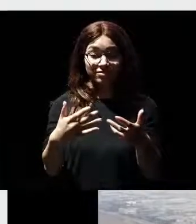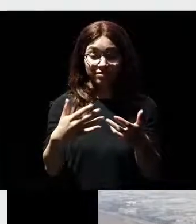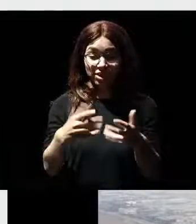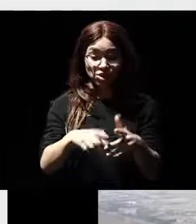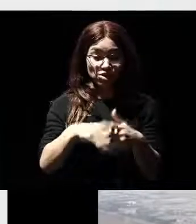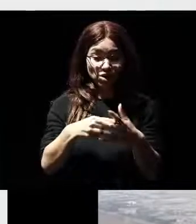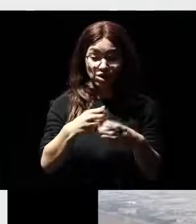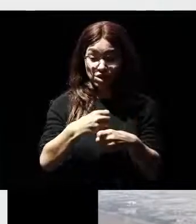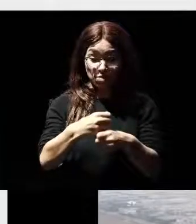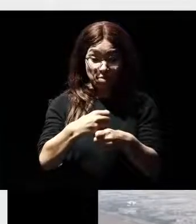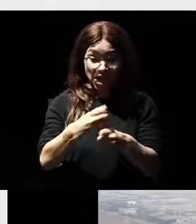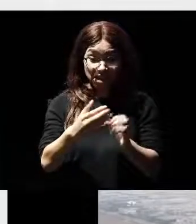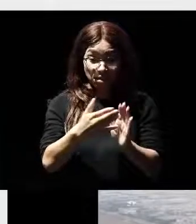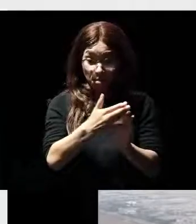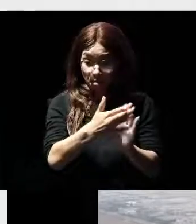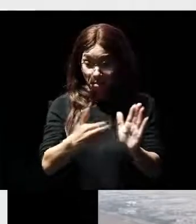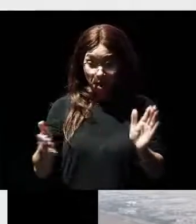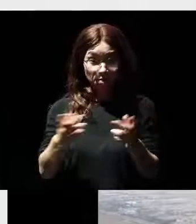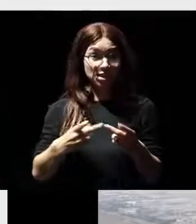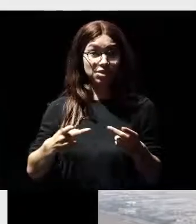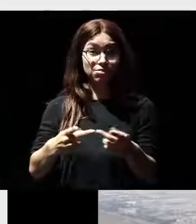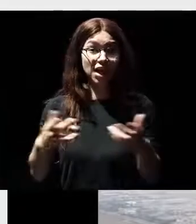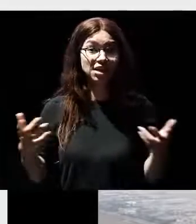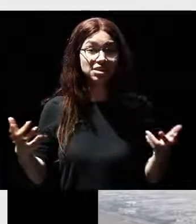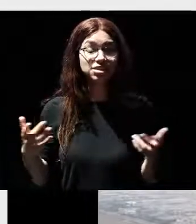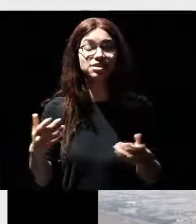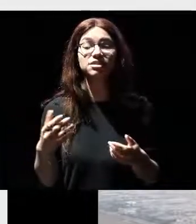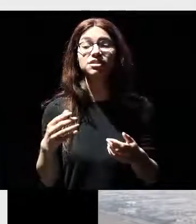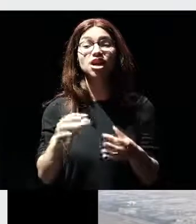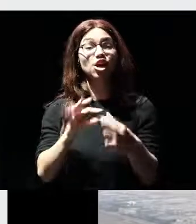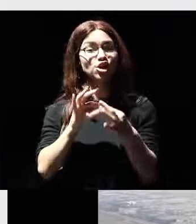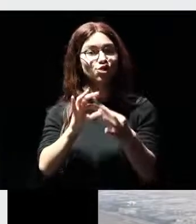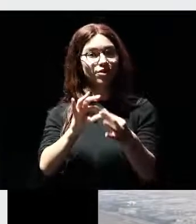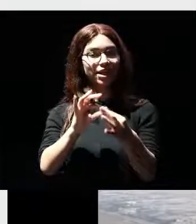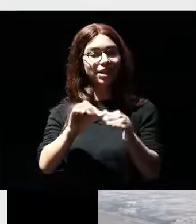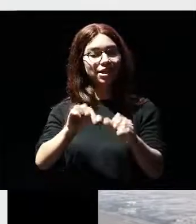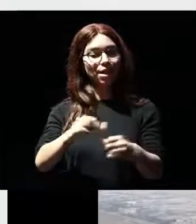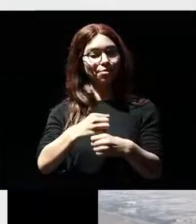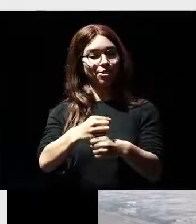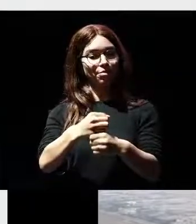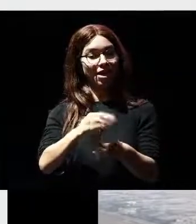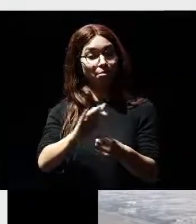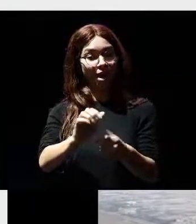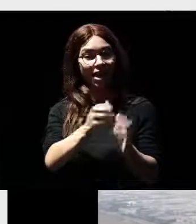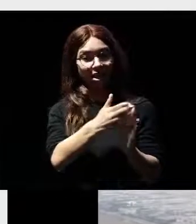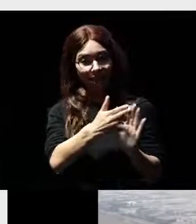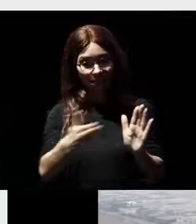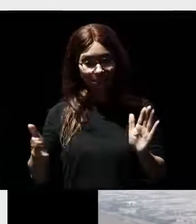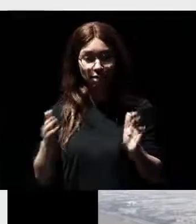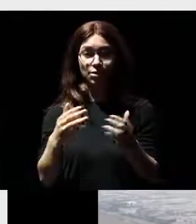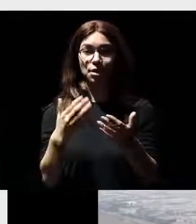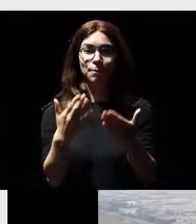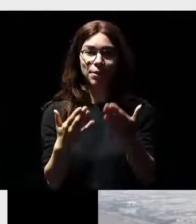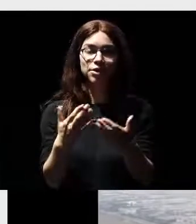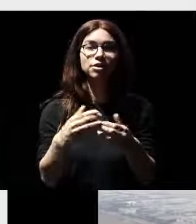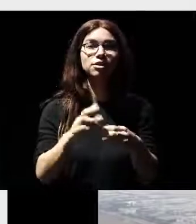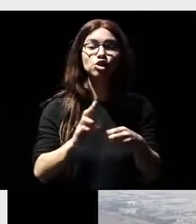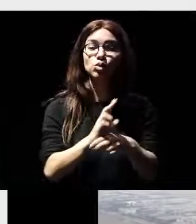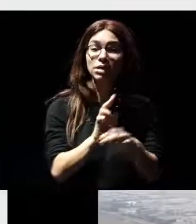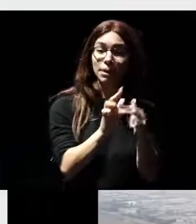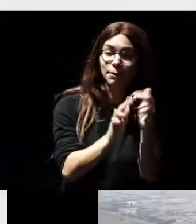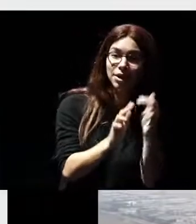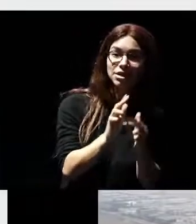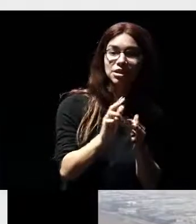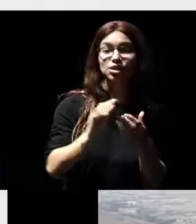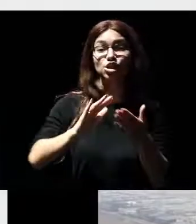make public space, and the relationships that can be made by landscape between buildings, between communities, and the